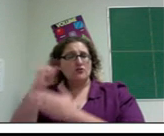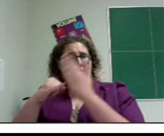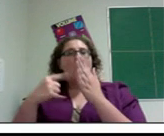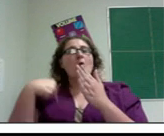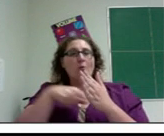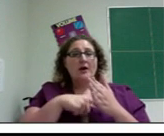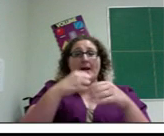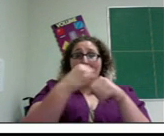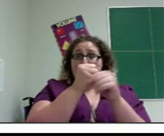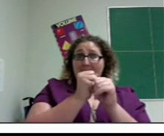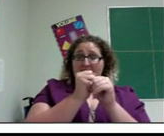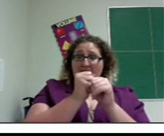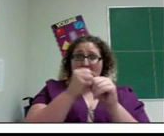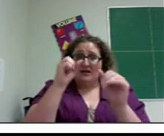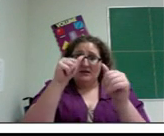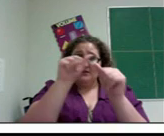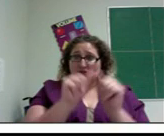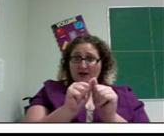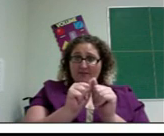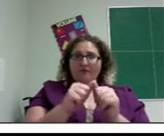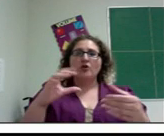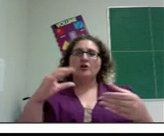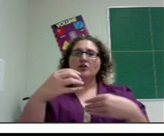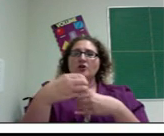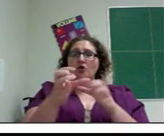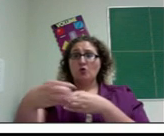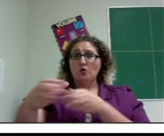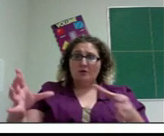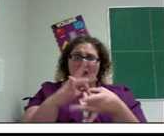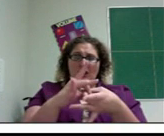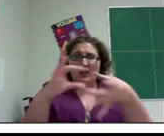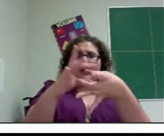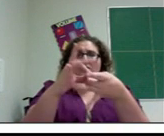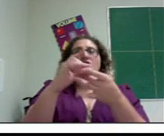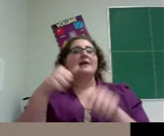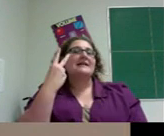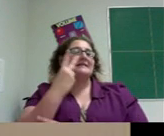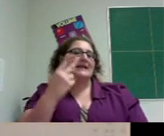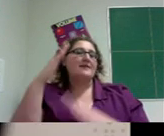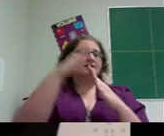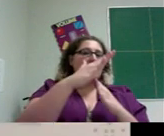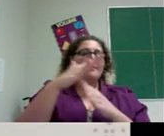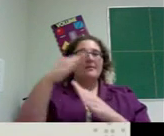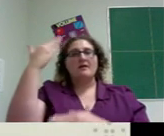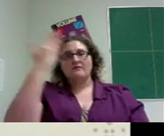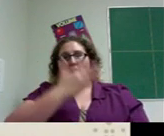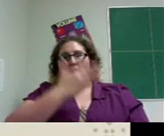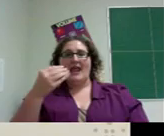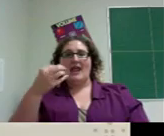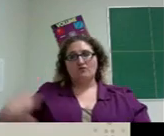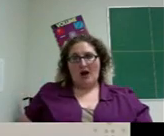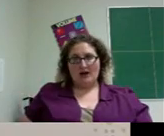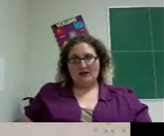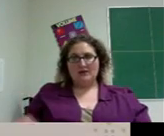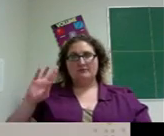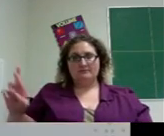together, and so that way we can see what the top, front, and right side view would be. Okay, I've made the